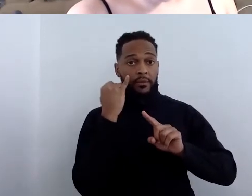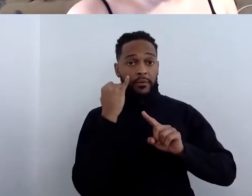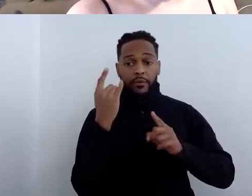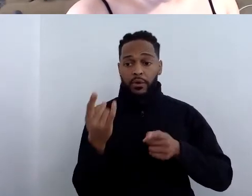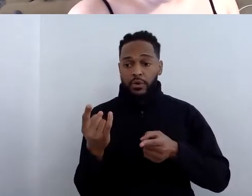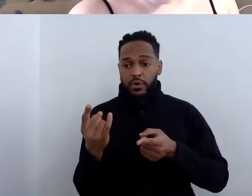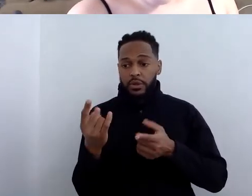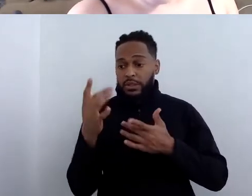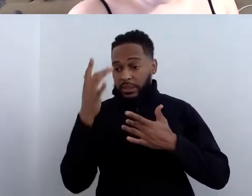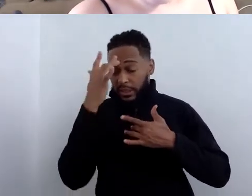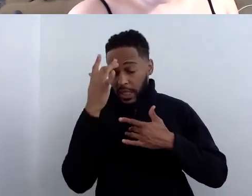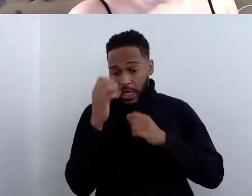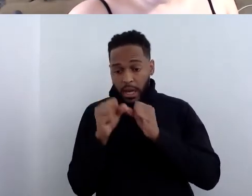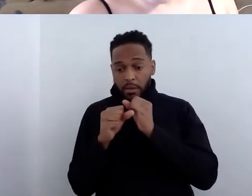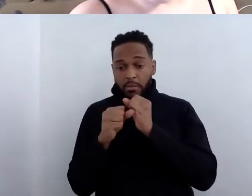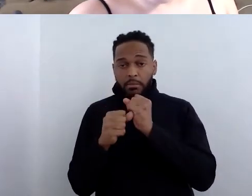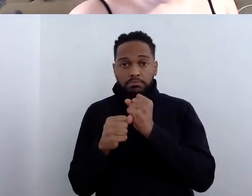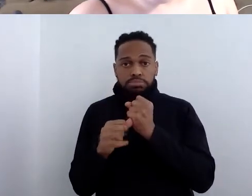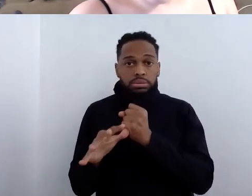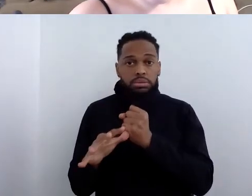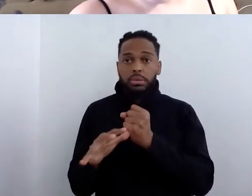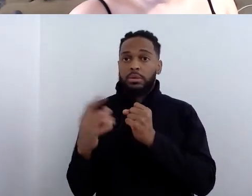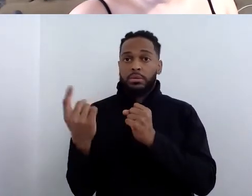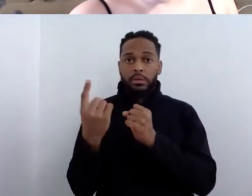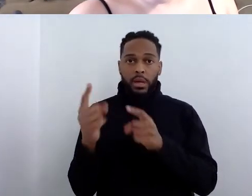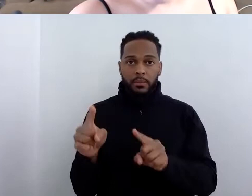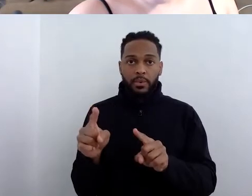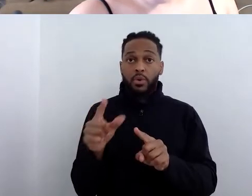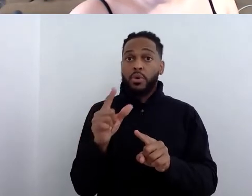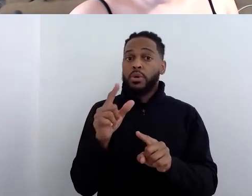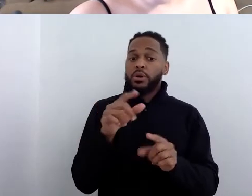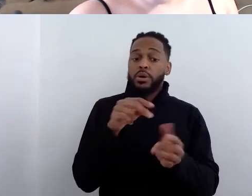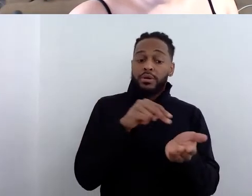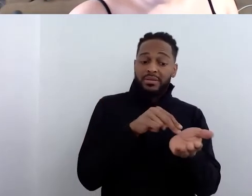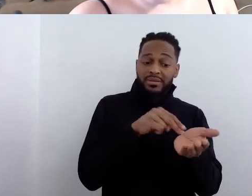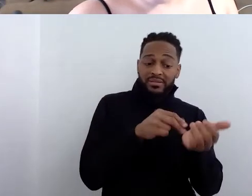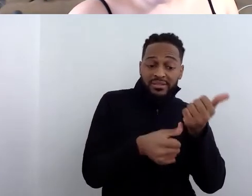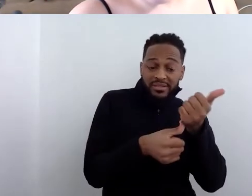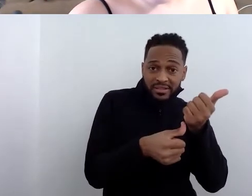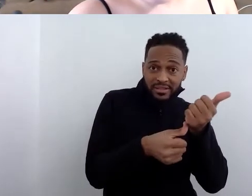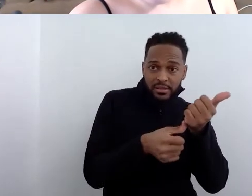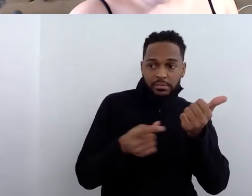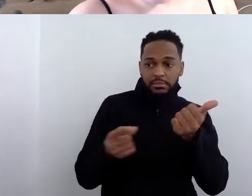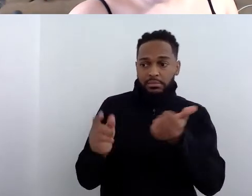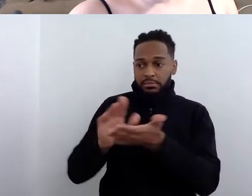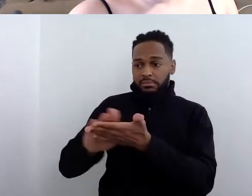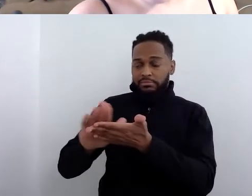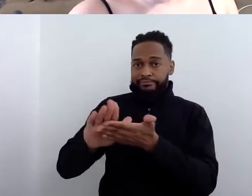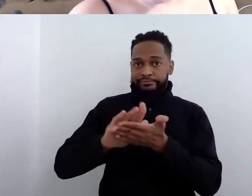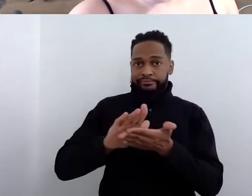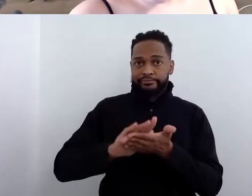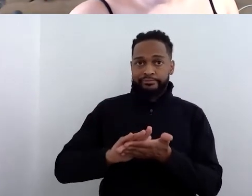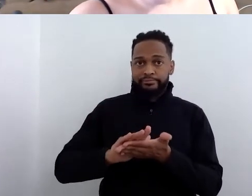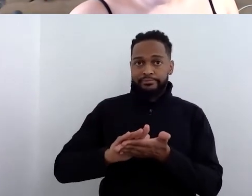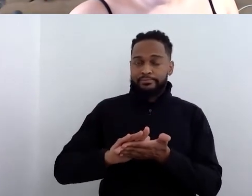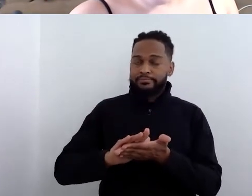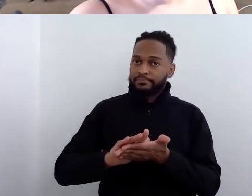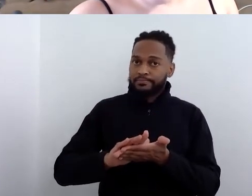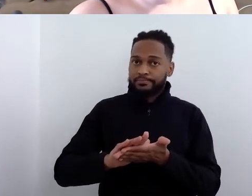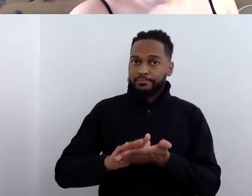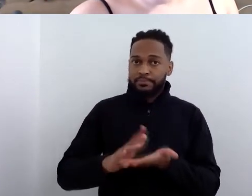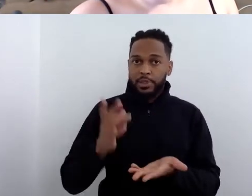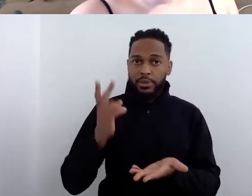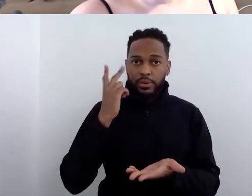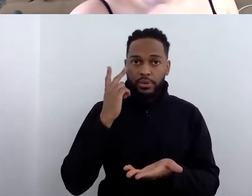up. There's nothing, it's not like they can walk out of the room. And so there's stress because of the increased work, but there's all this